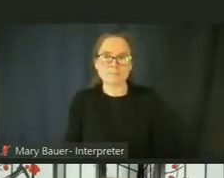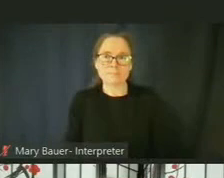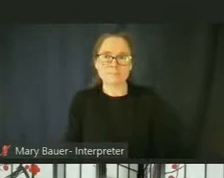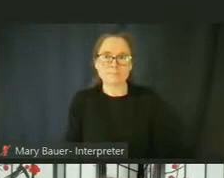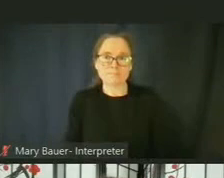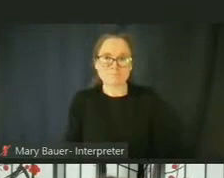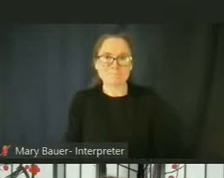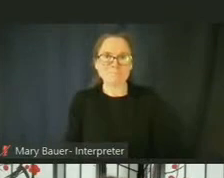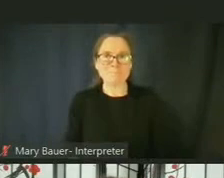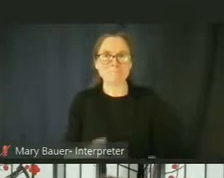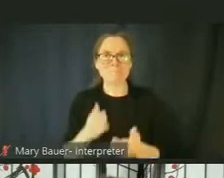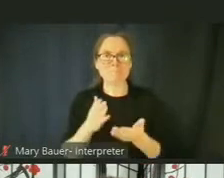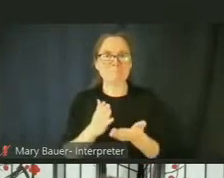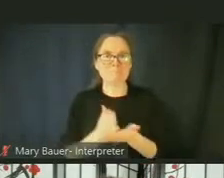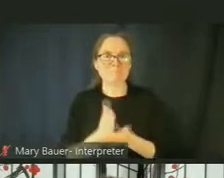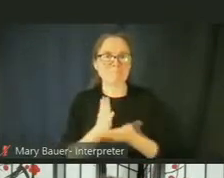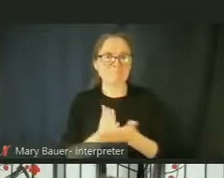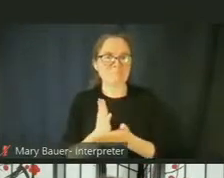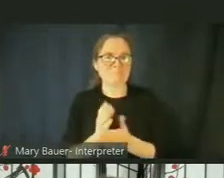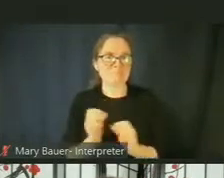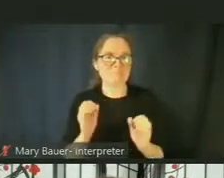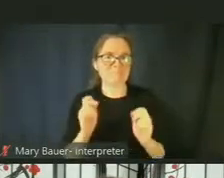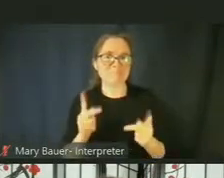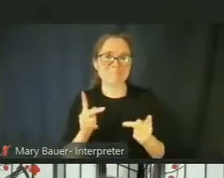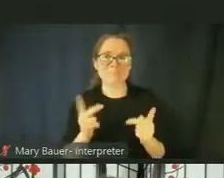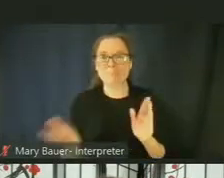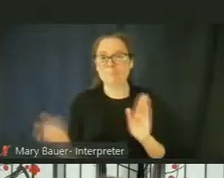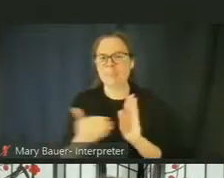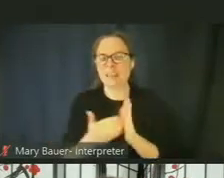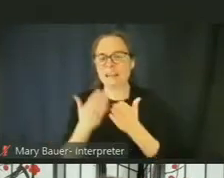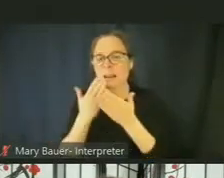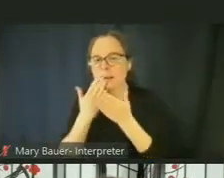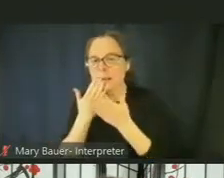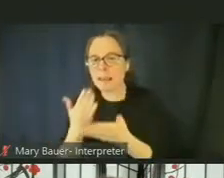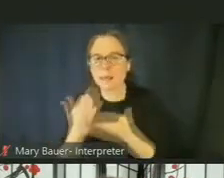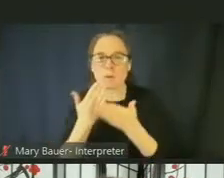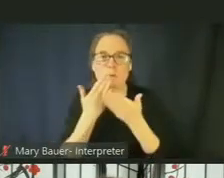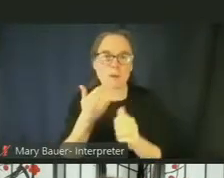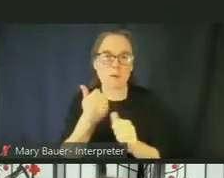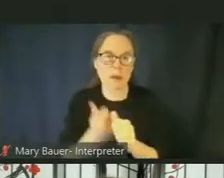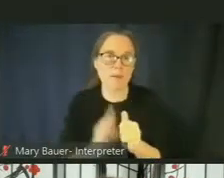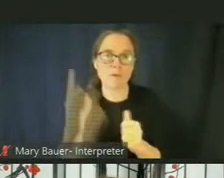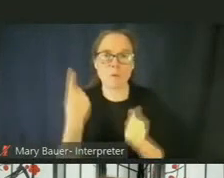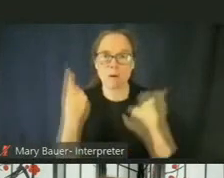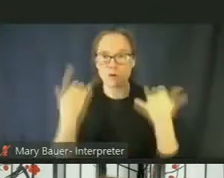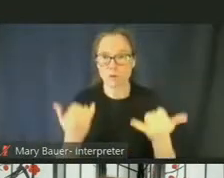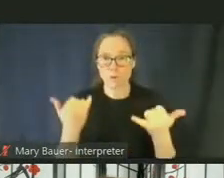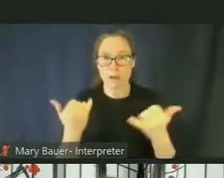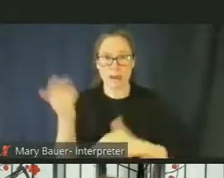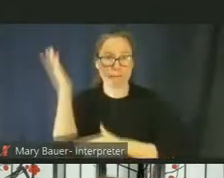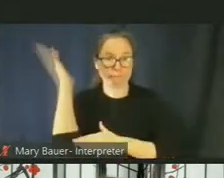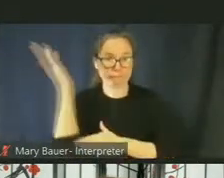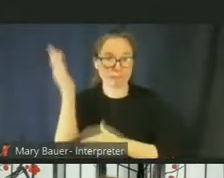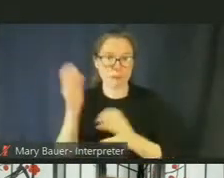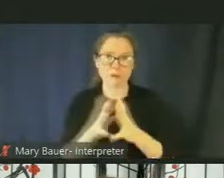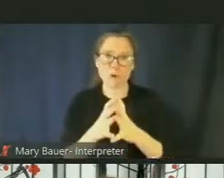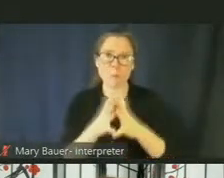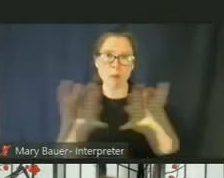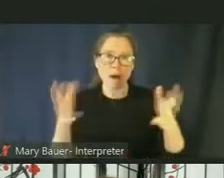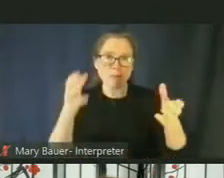All right. Well, I just want to thank our panelists tonight. There's so much information and so much